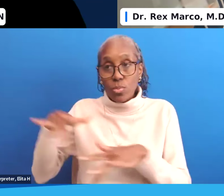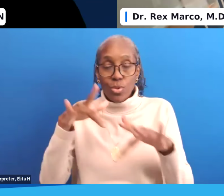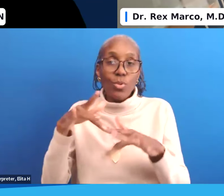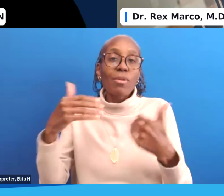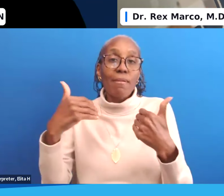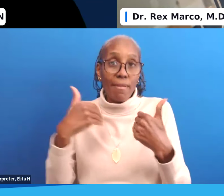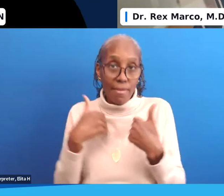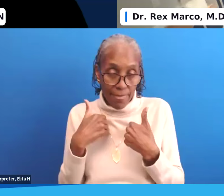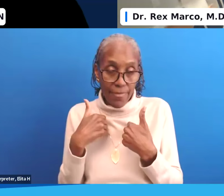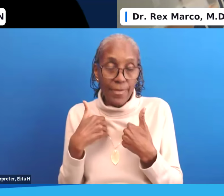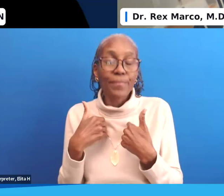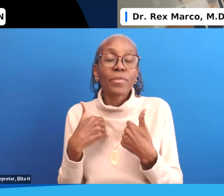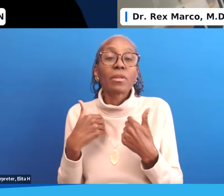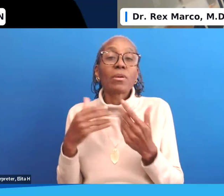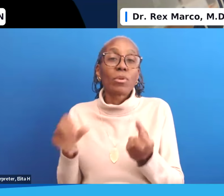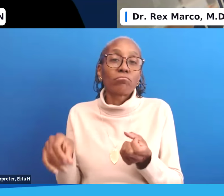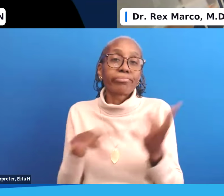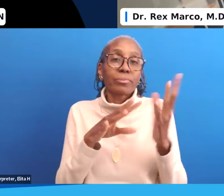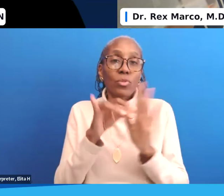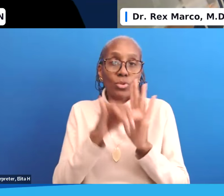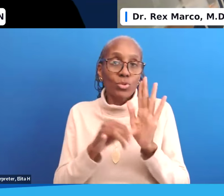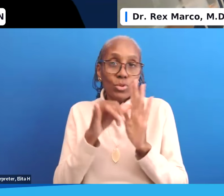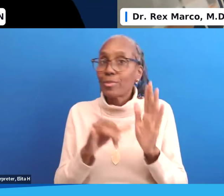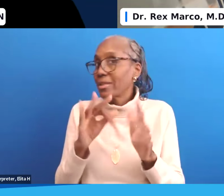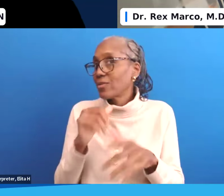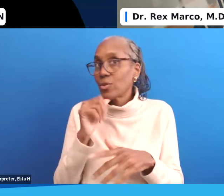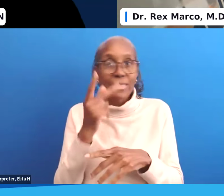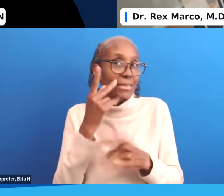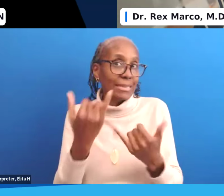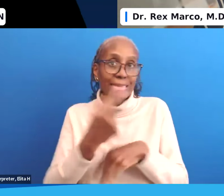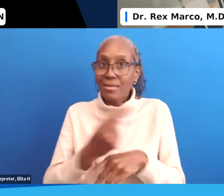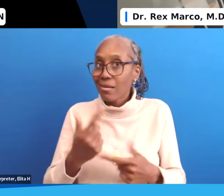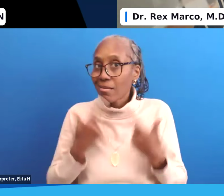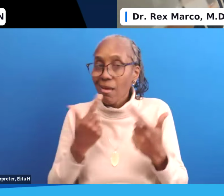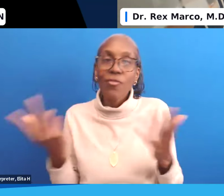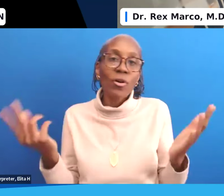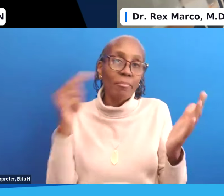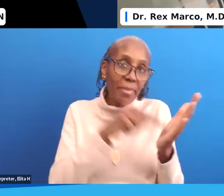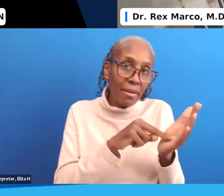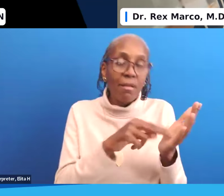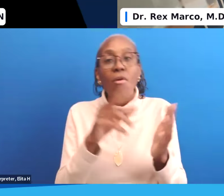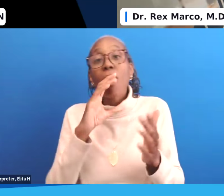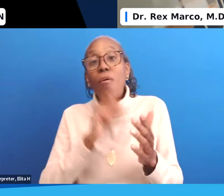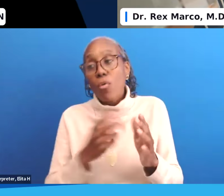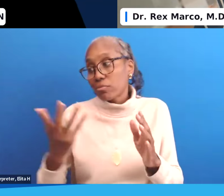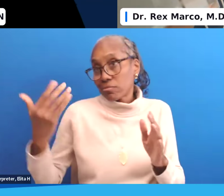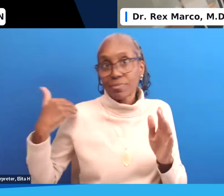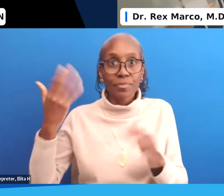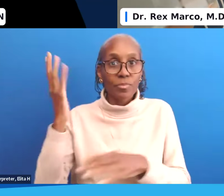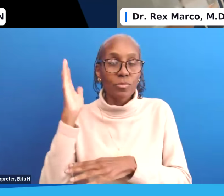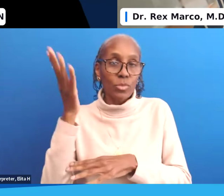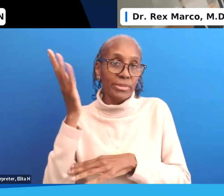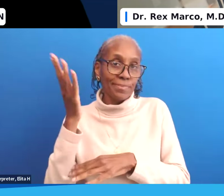captured and are available on YouTube. So if you didn't get to see today, or if you want to go back, or if you want to look at any of our past